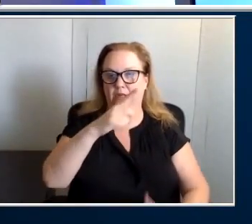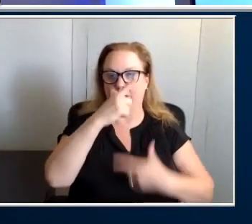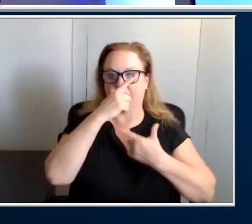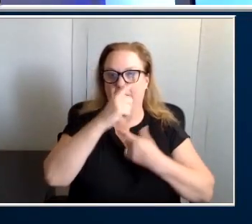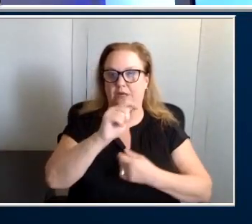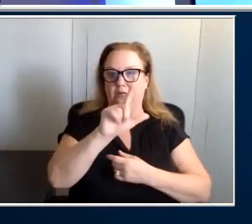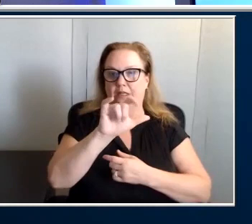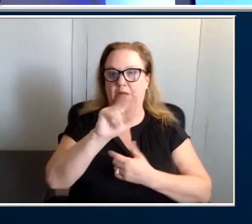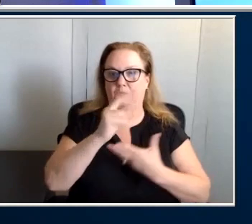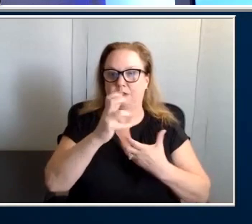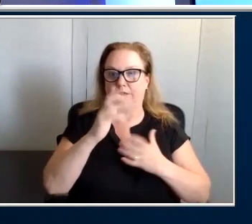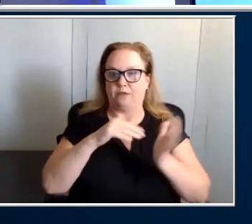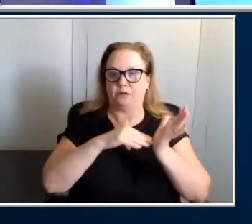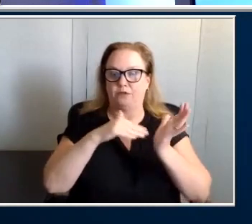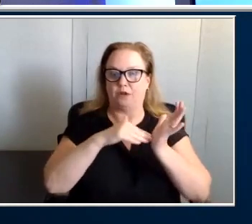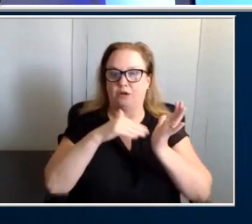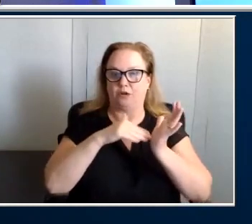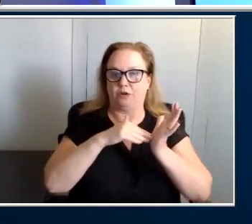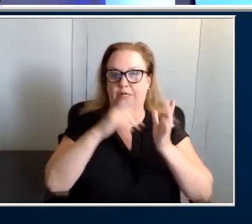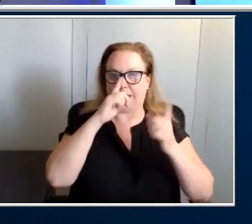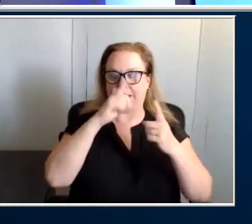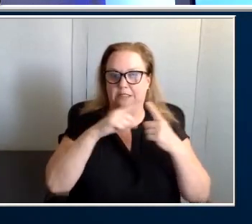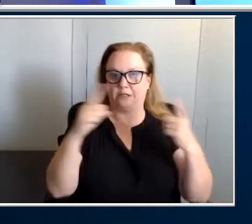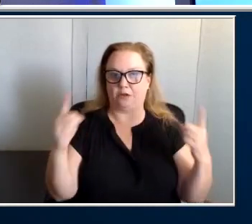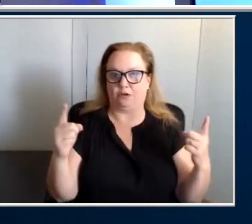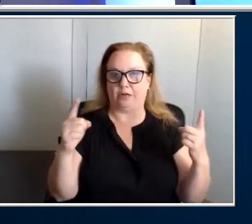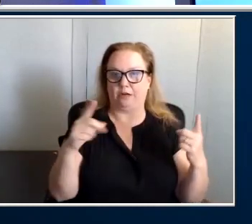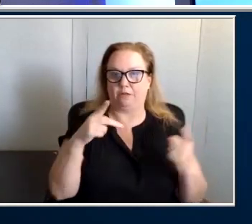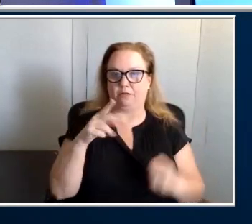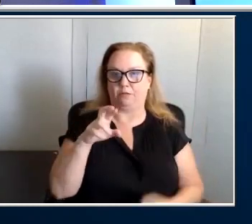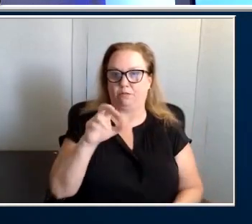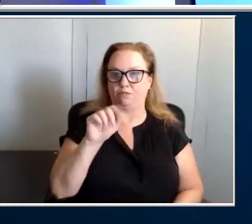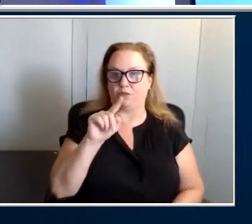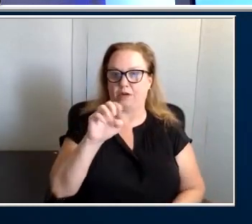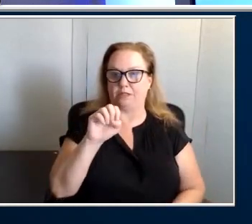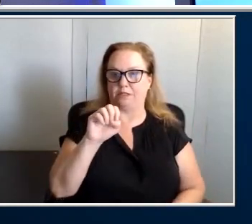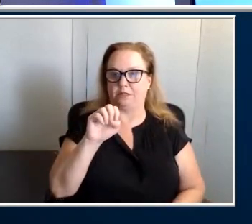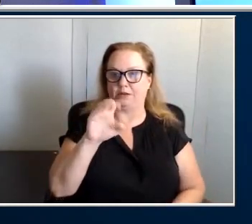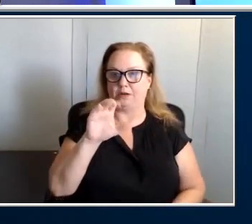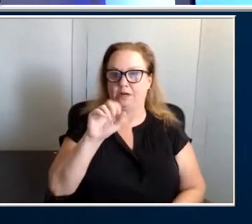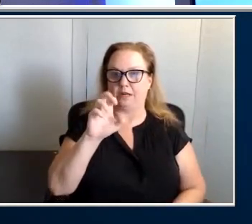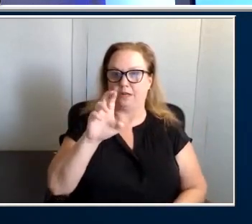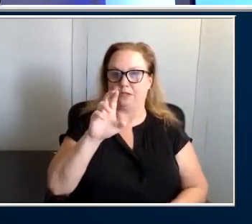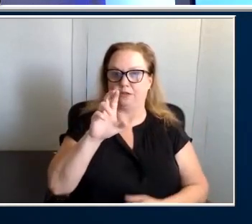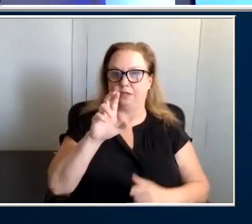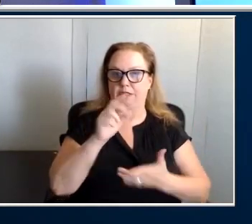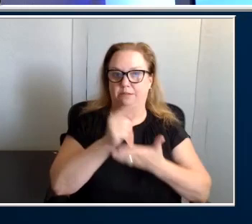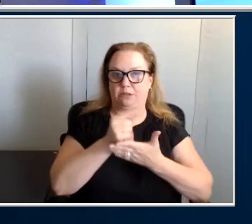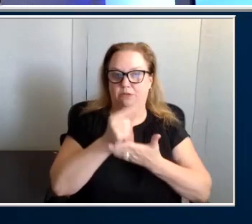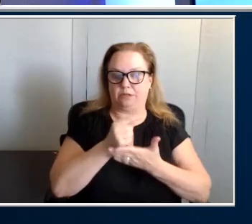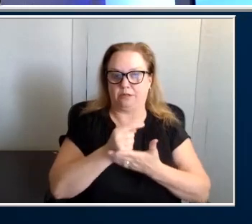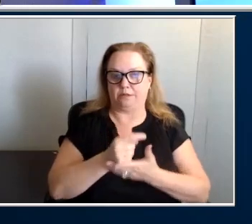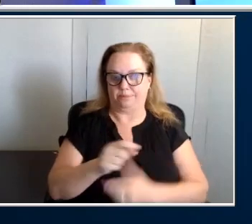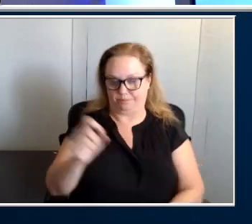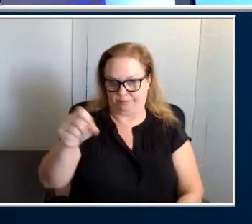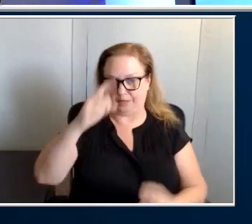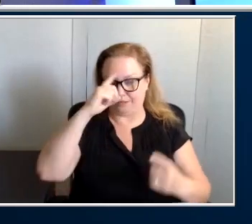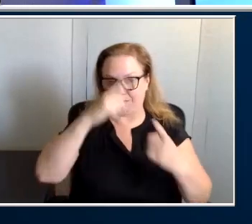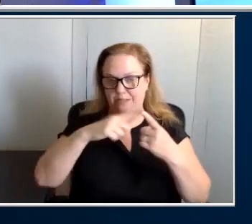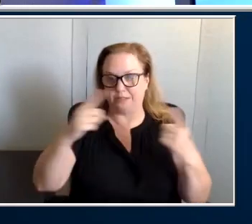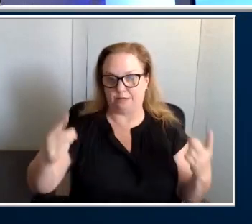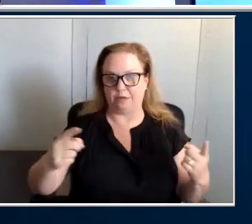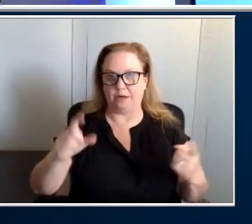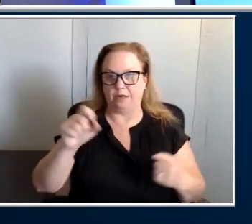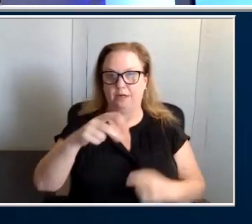if doctors ever disagree on when prostate cancer needs to be treated. Yes. So,